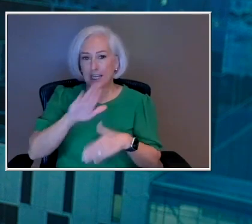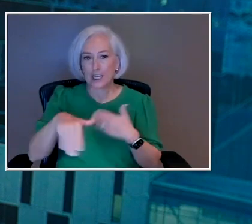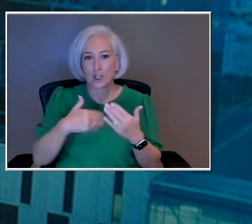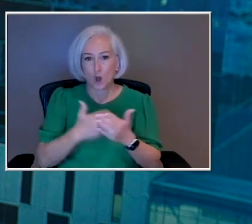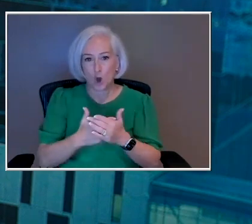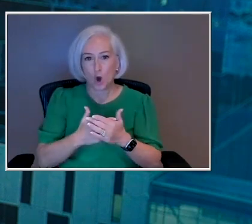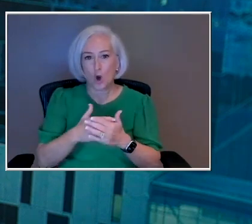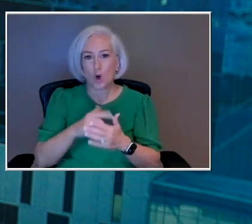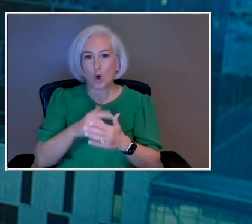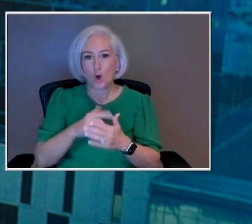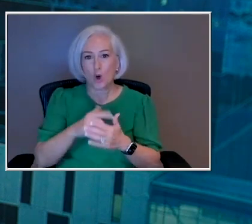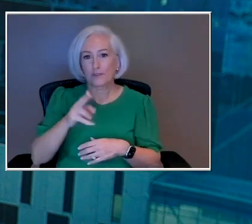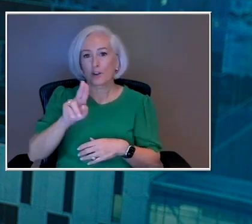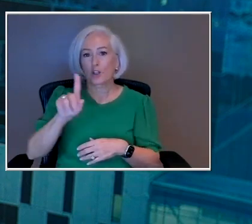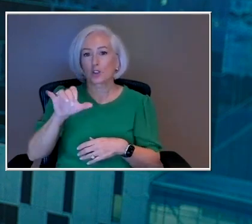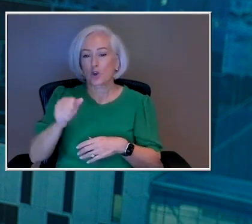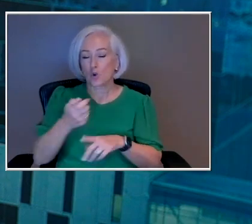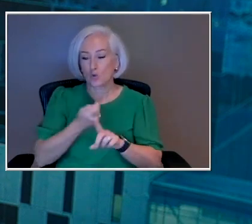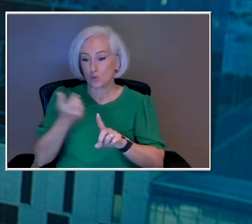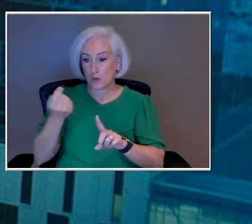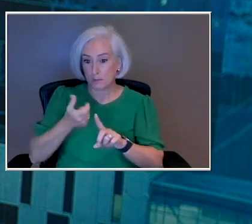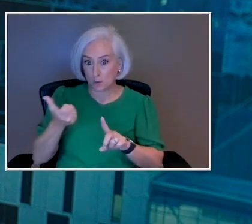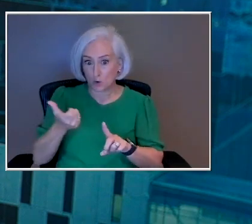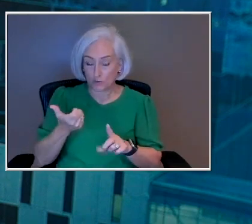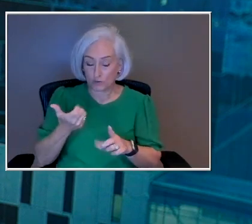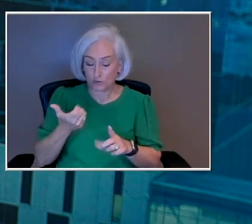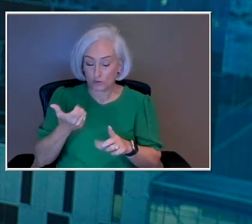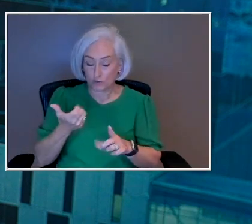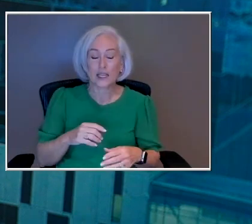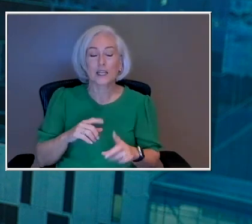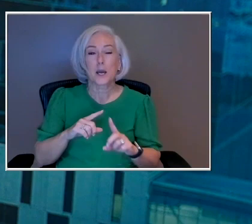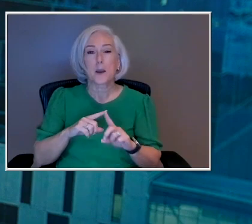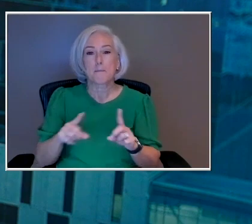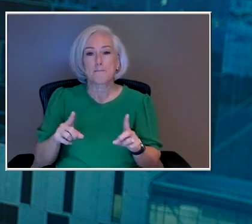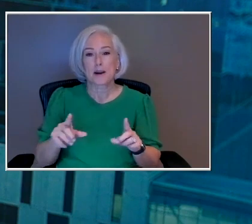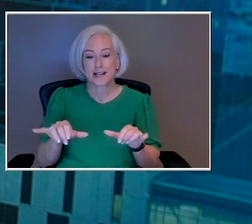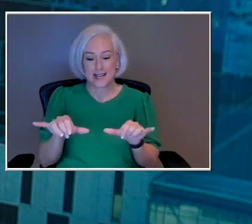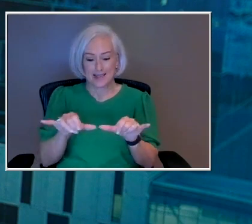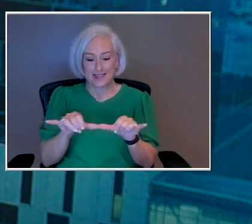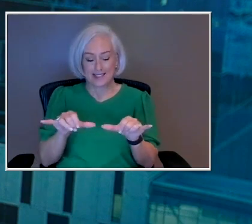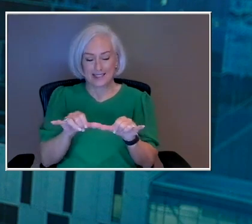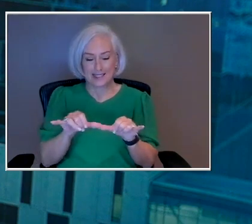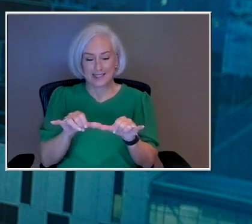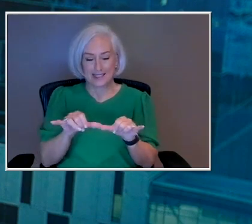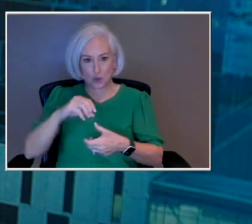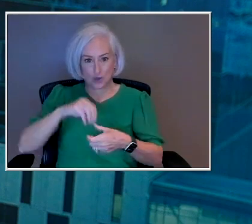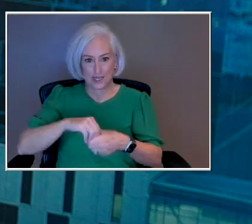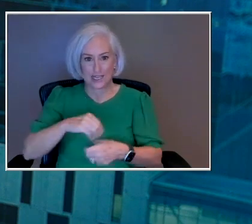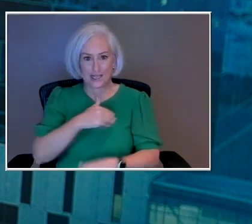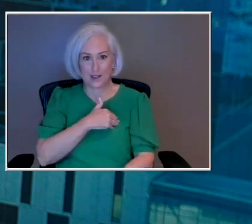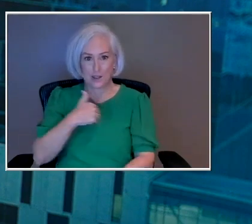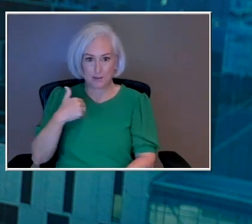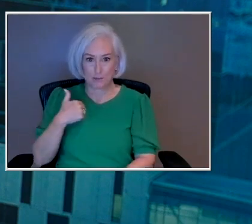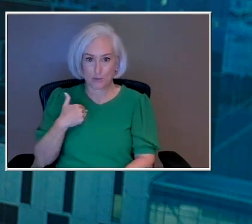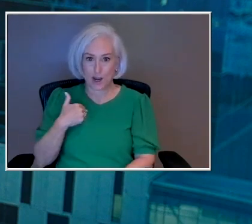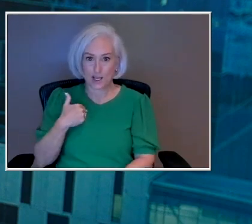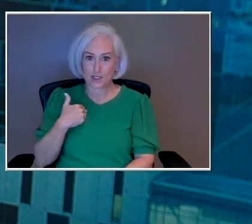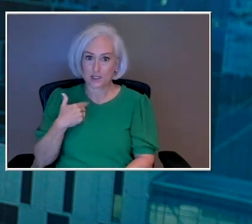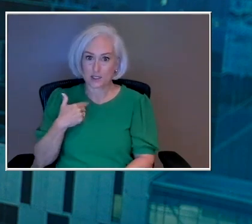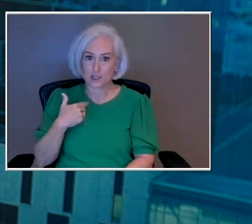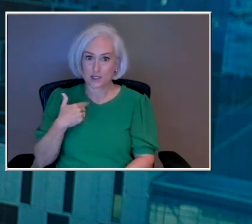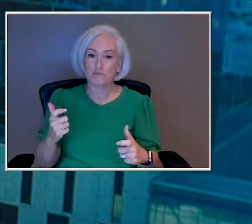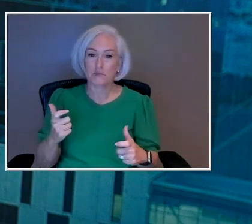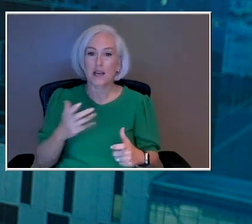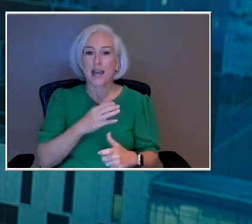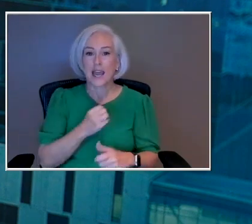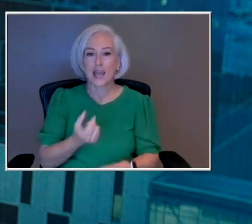risk associated with that. But the size of the cancer, the extent in her breast, which was fairly extensive, plus that one lymph node having